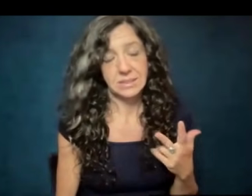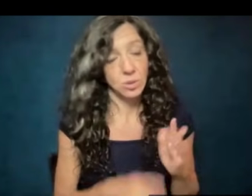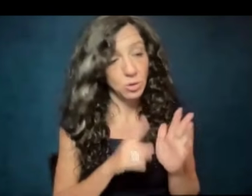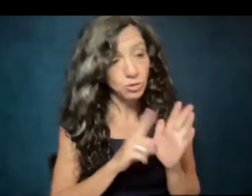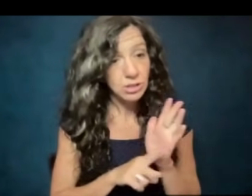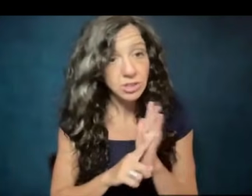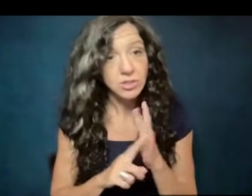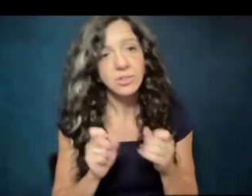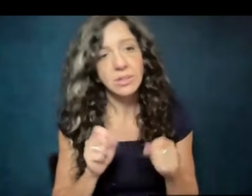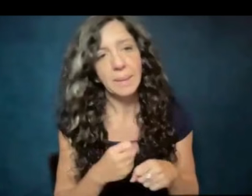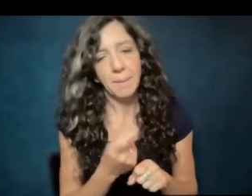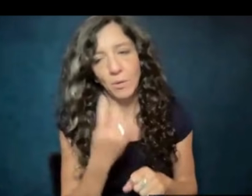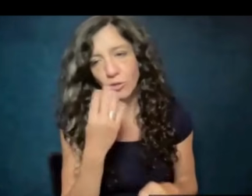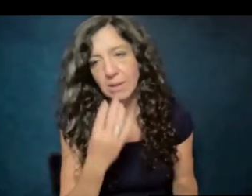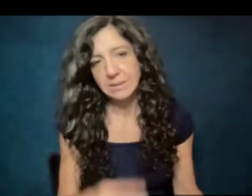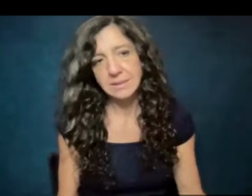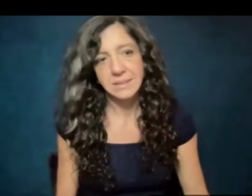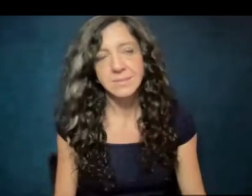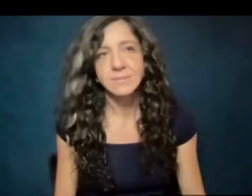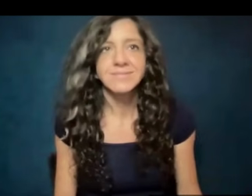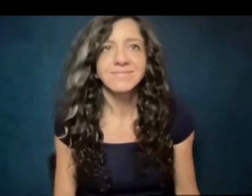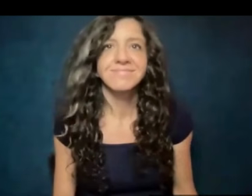can drive you crazy.